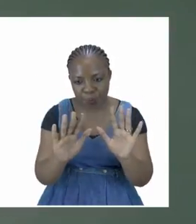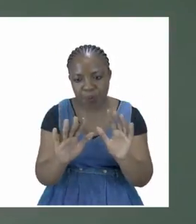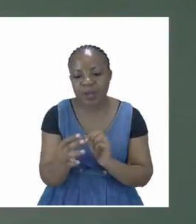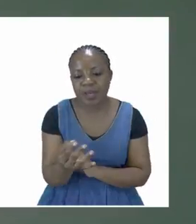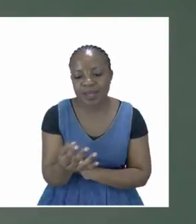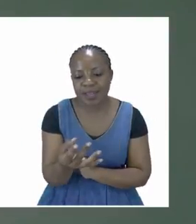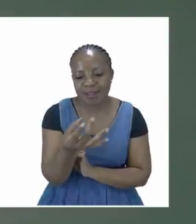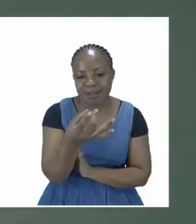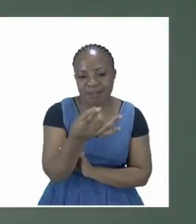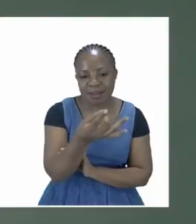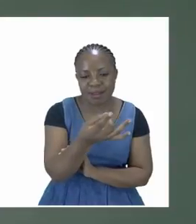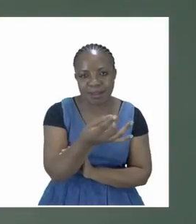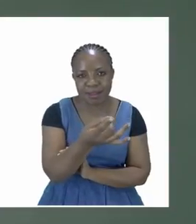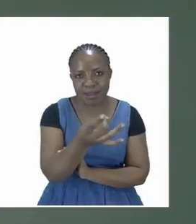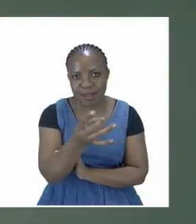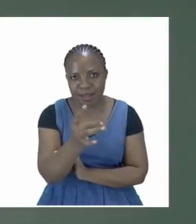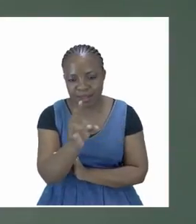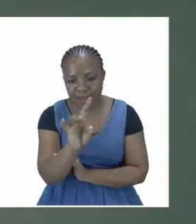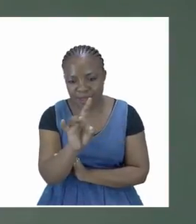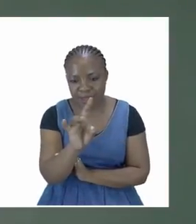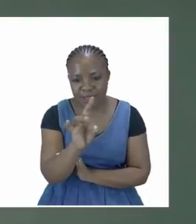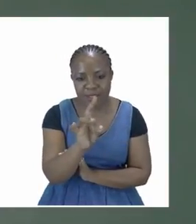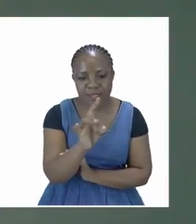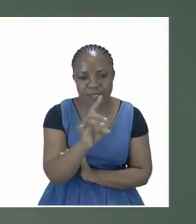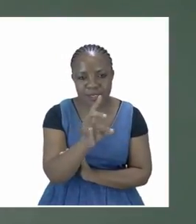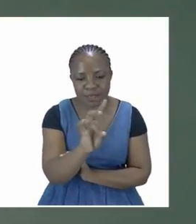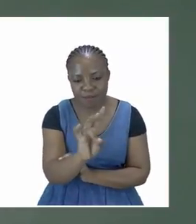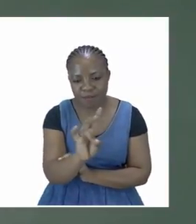we are coloring is 9.